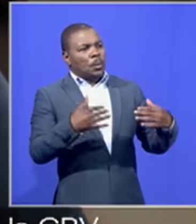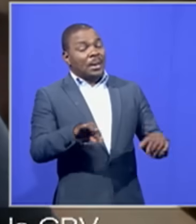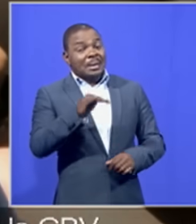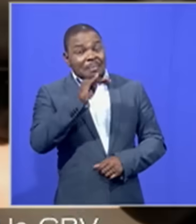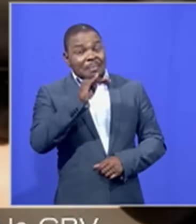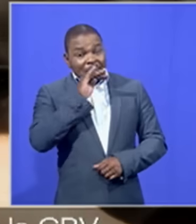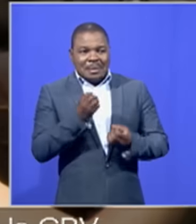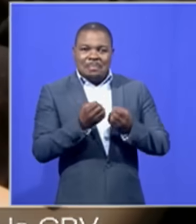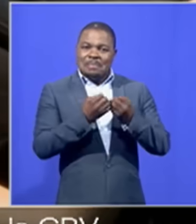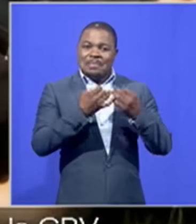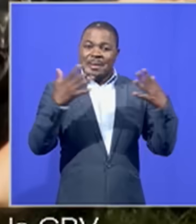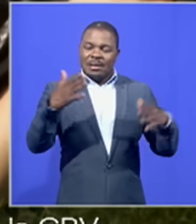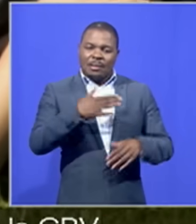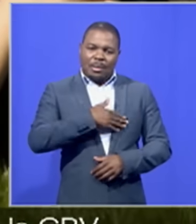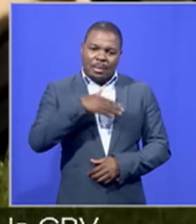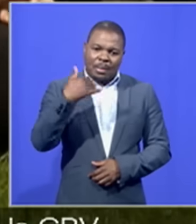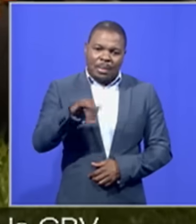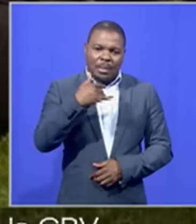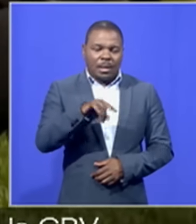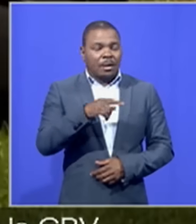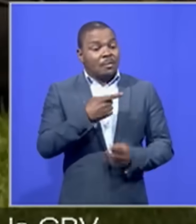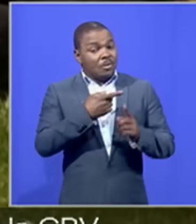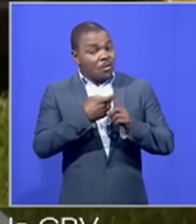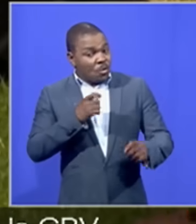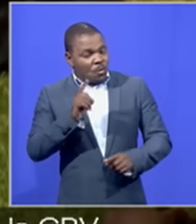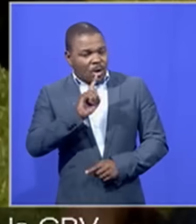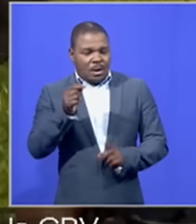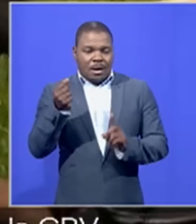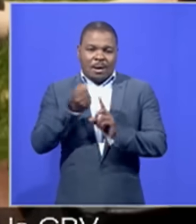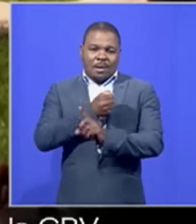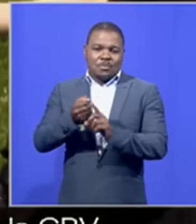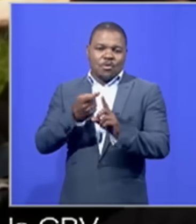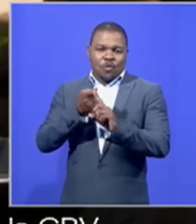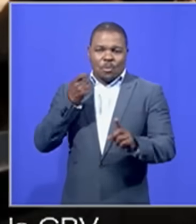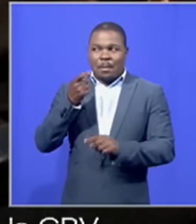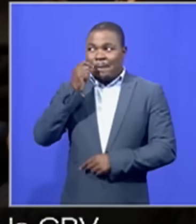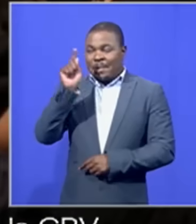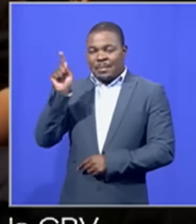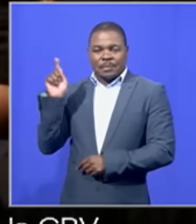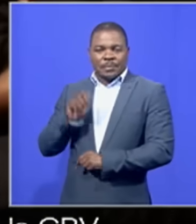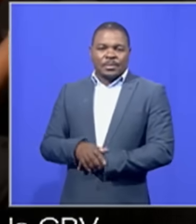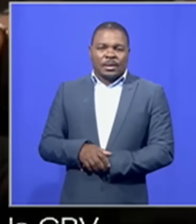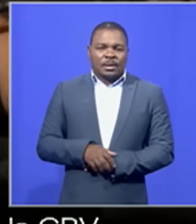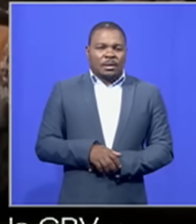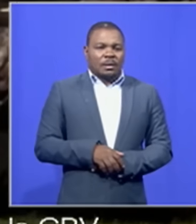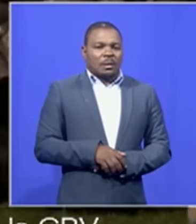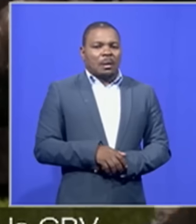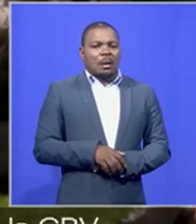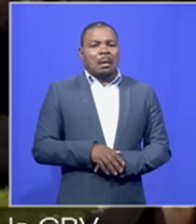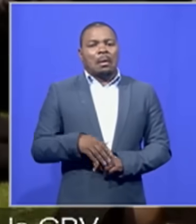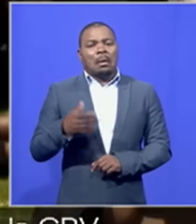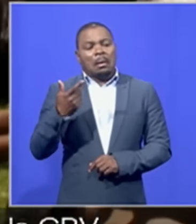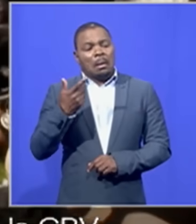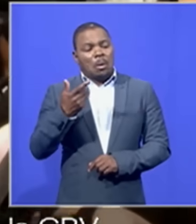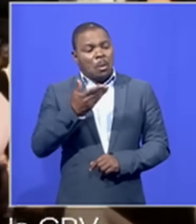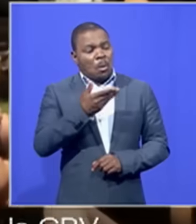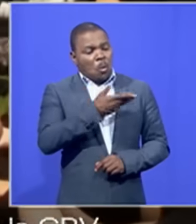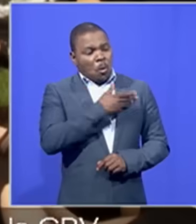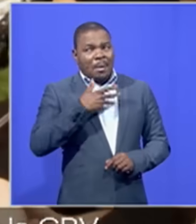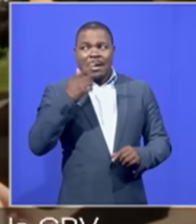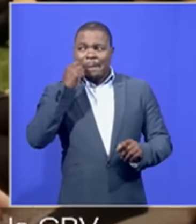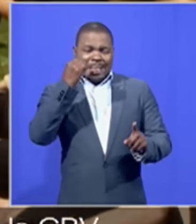bontsi bo itemogelang ka ntlha ya tirisodikgoka ya bong. We needed to commemorate the victims of femicide in South Africa. The